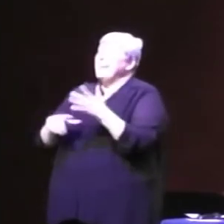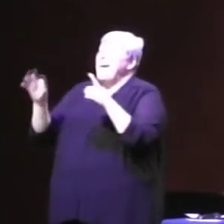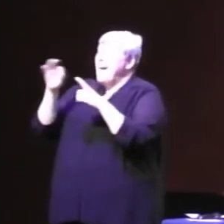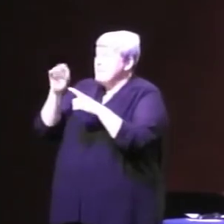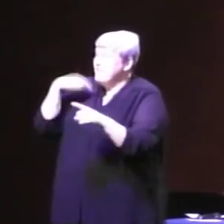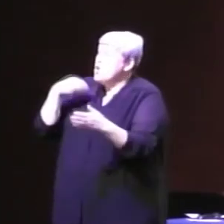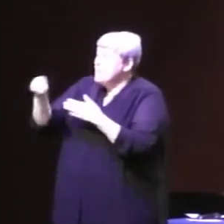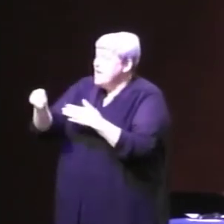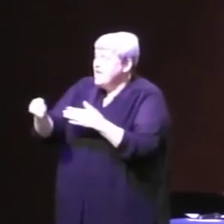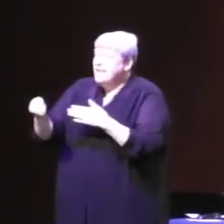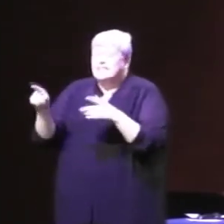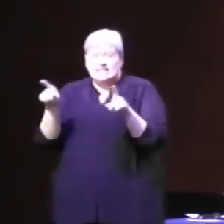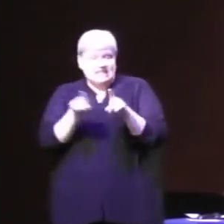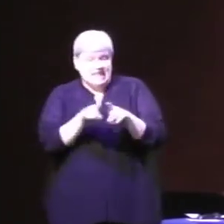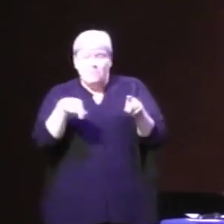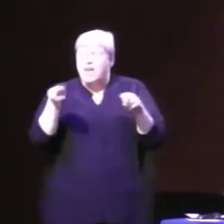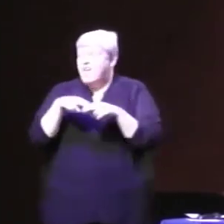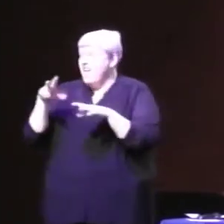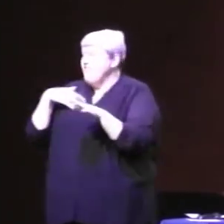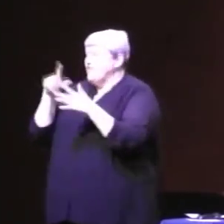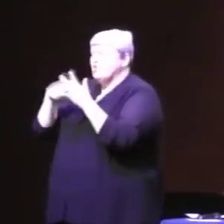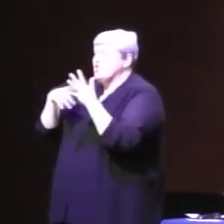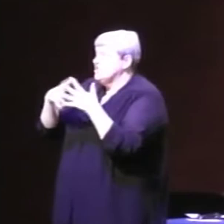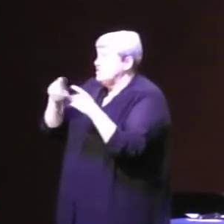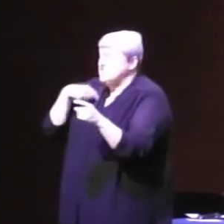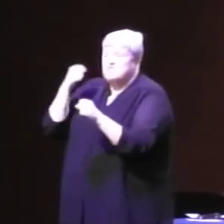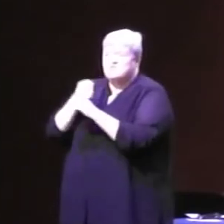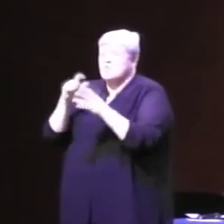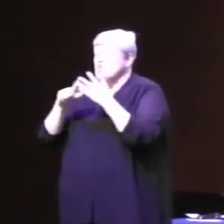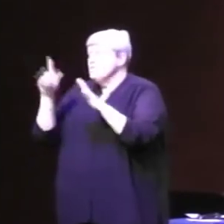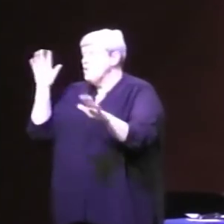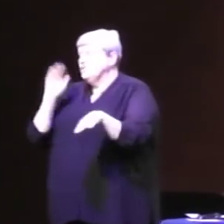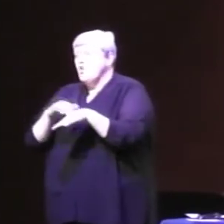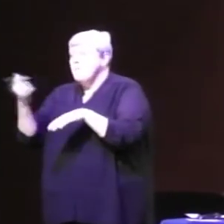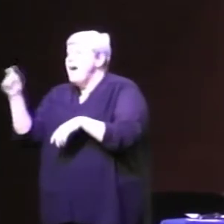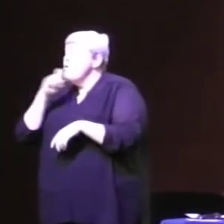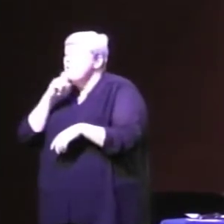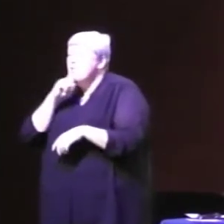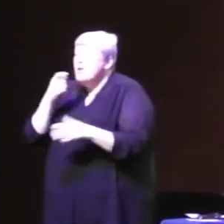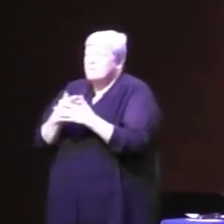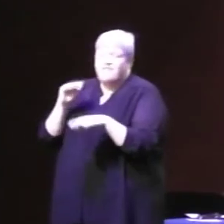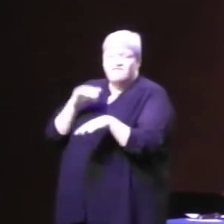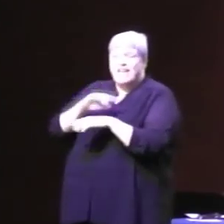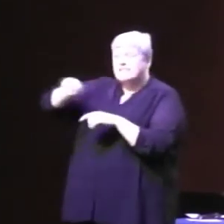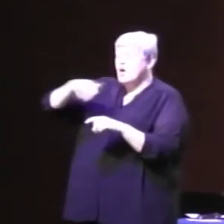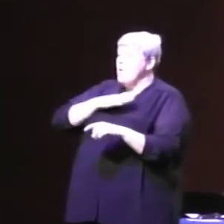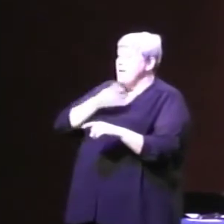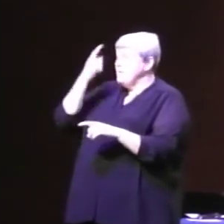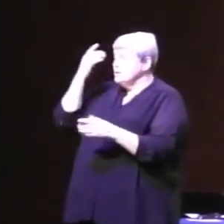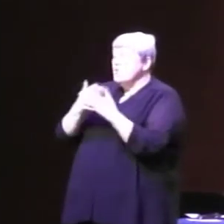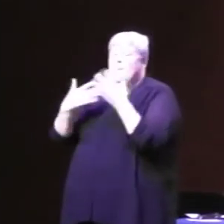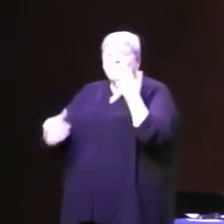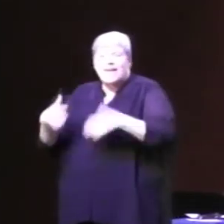by the way, whether it's delivered by Swinney or Osborne, is having a tremendous effect on our members, and it's causing pay